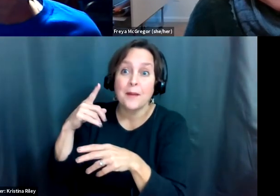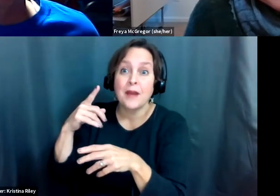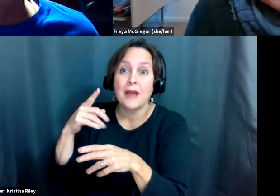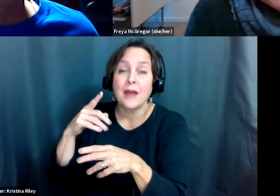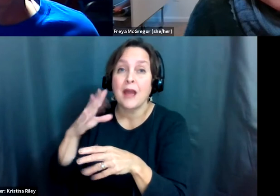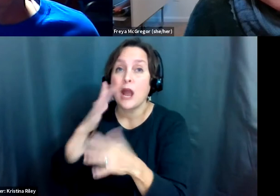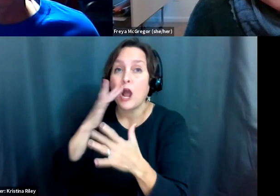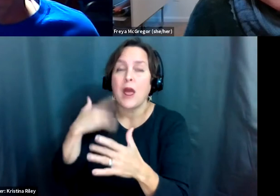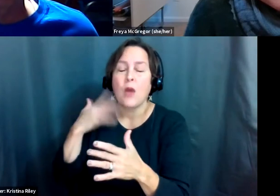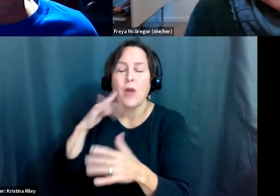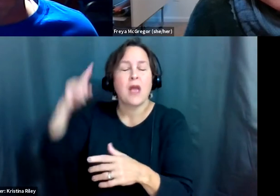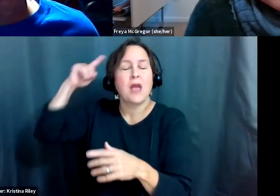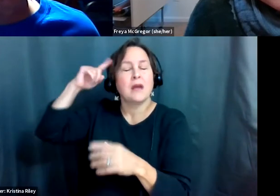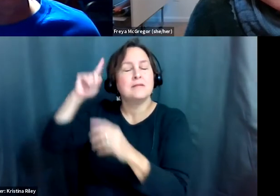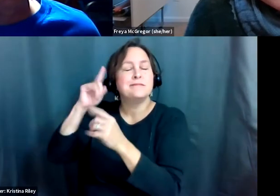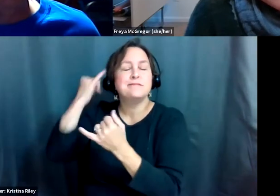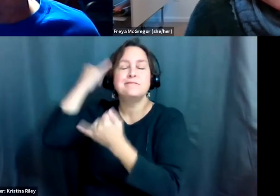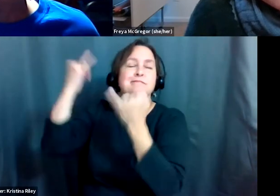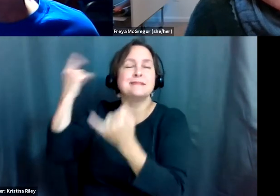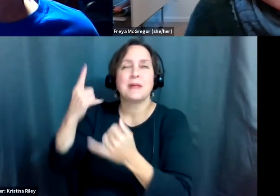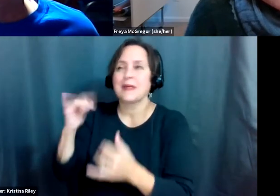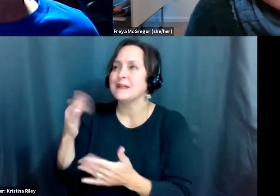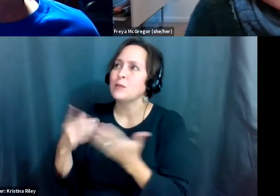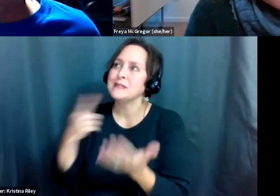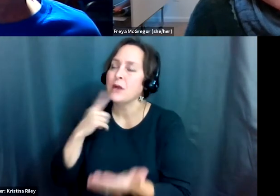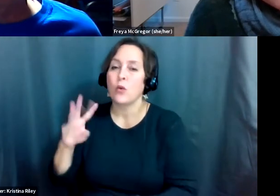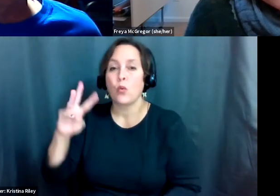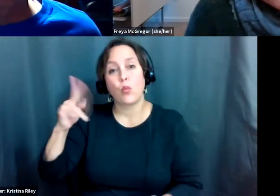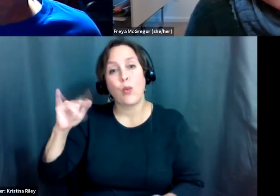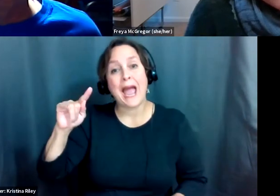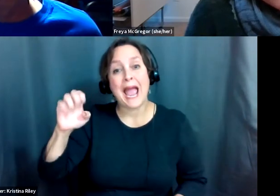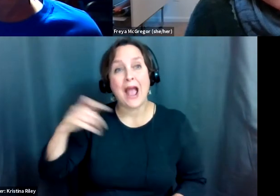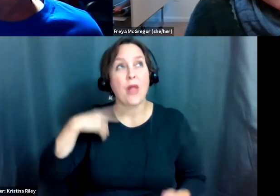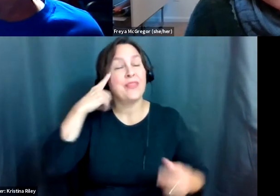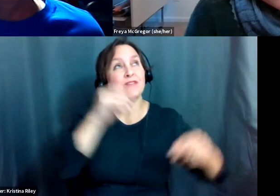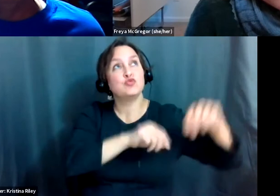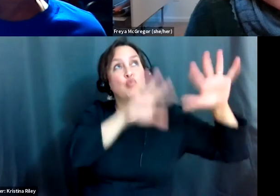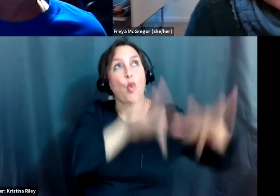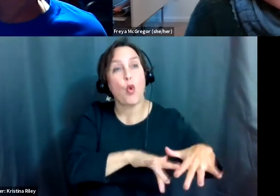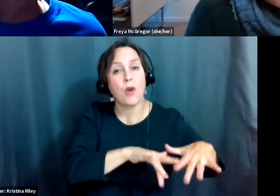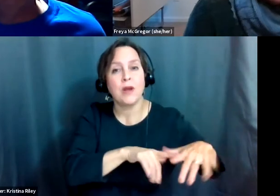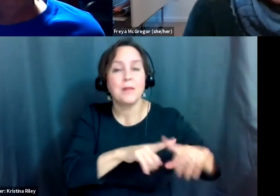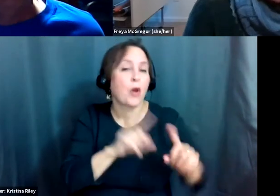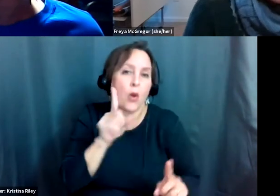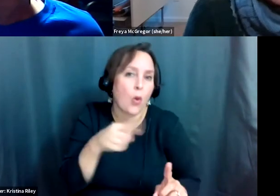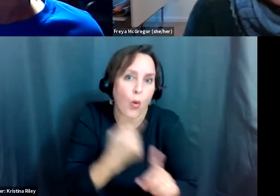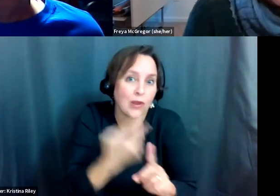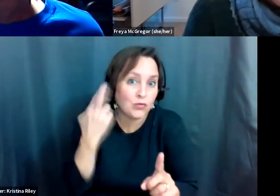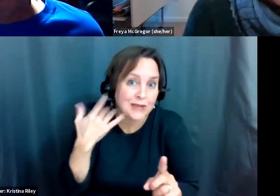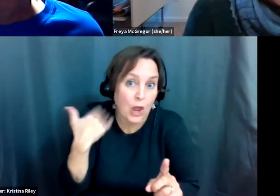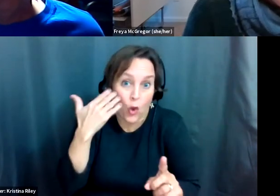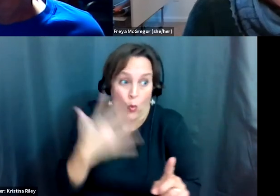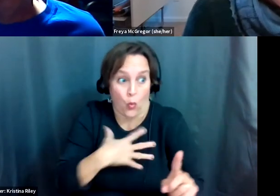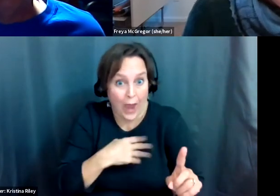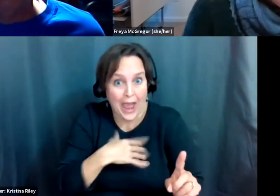my mind. Like if somebody says, Oh, I don't know if somebody says white, I might think of snow only because I've heard that it's white. Or if they